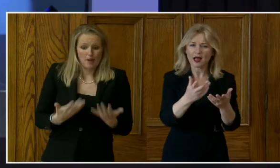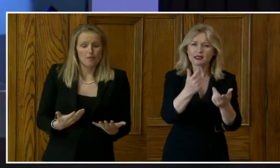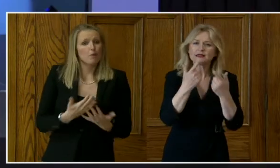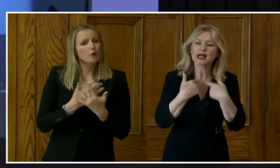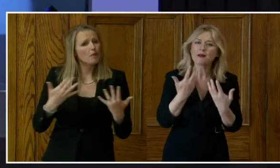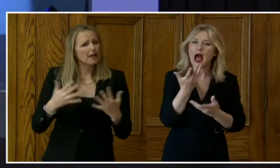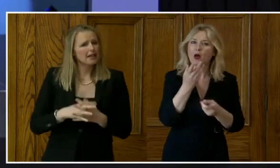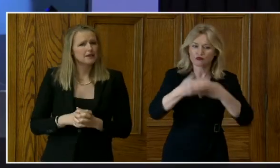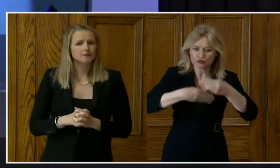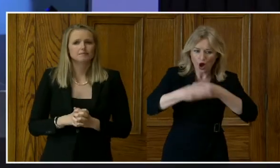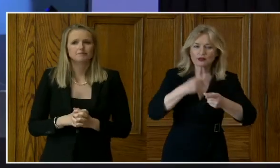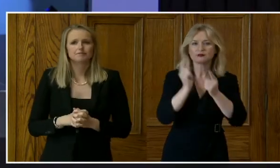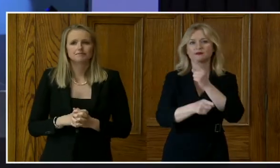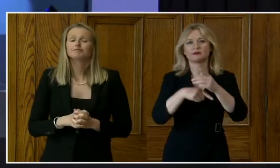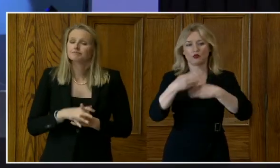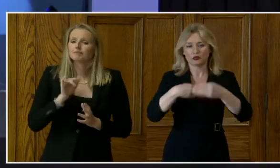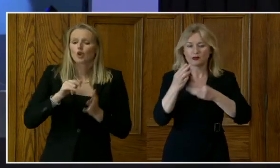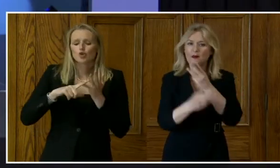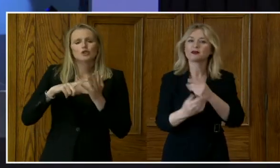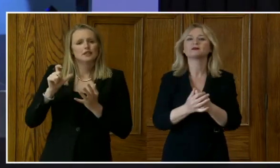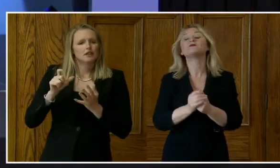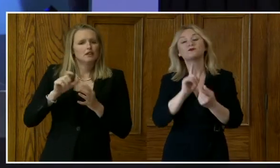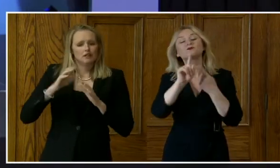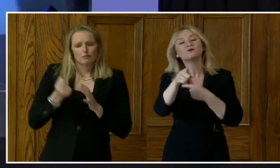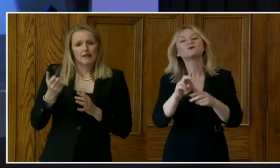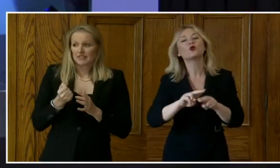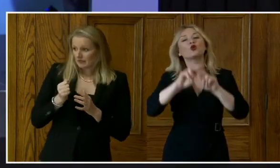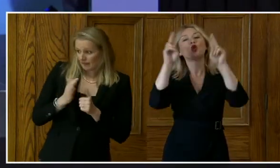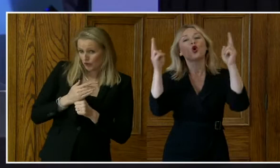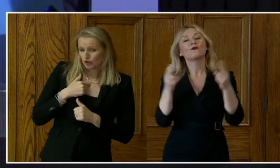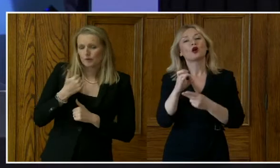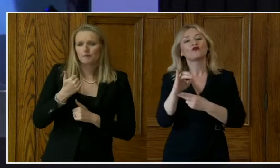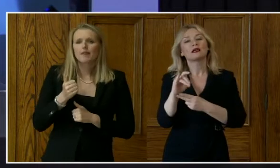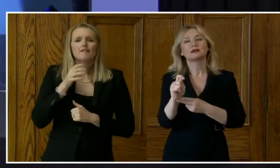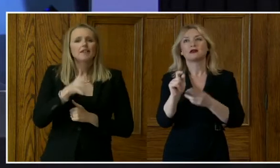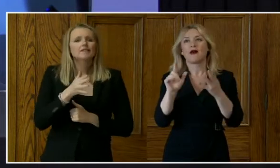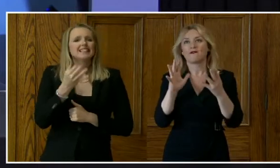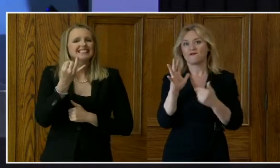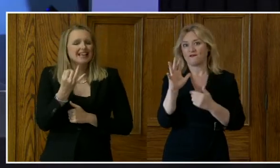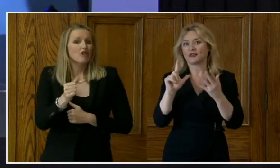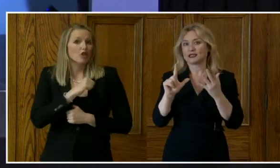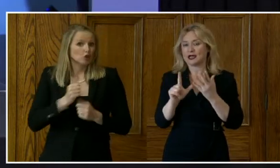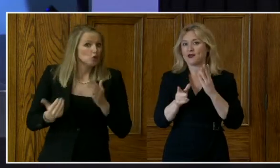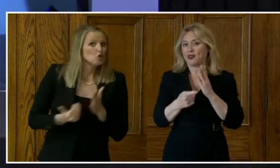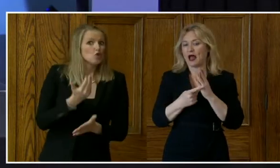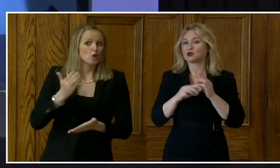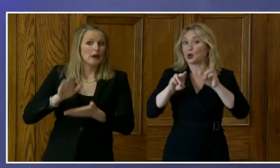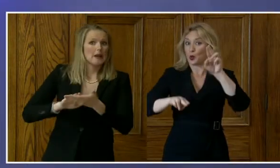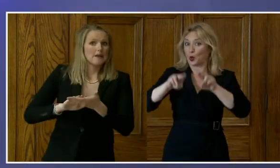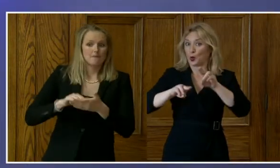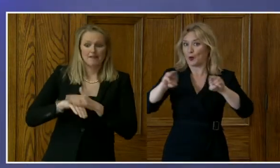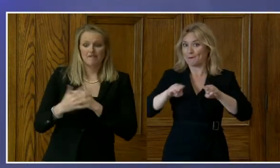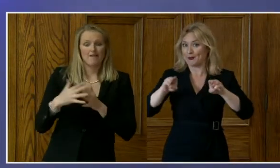you. Yeah, I suppose on the universal credit one, I'll go first. There's been just over 57,000 new claims in the last